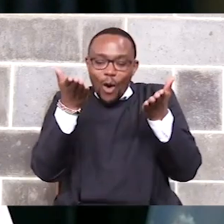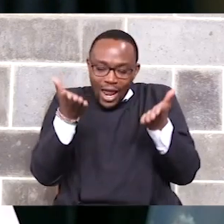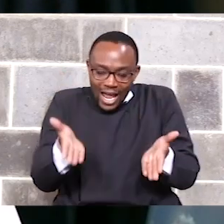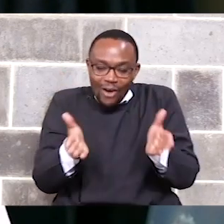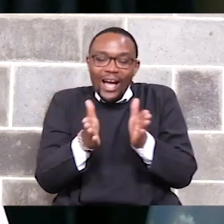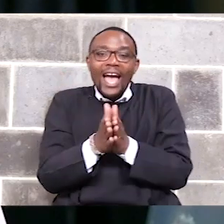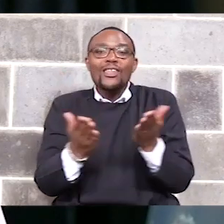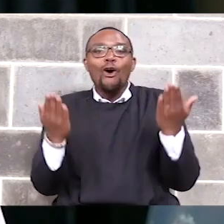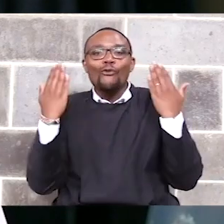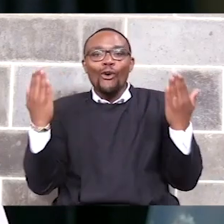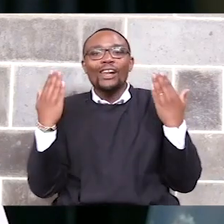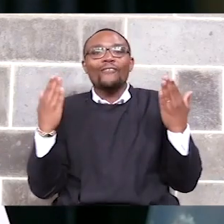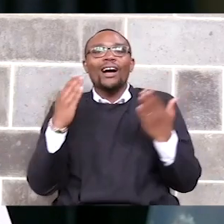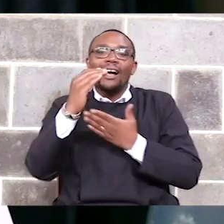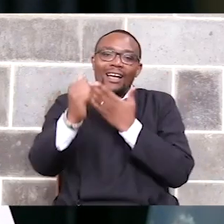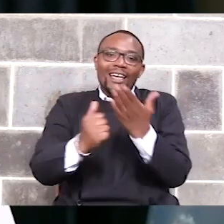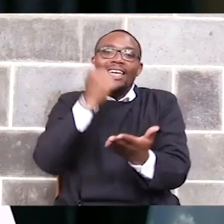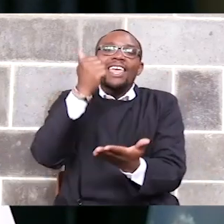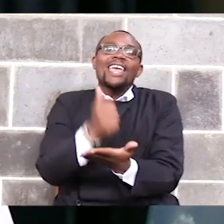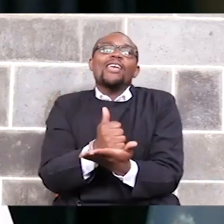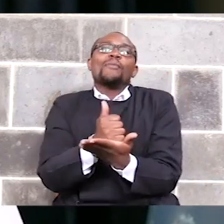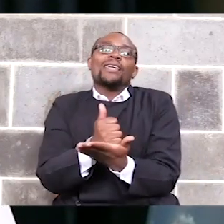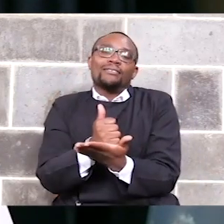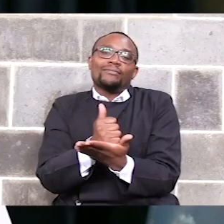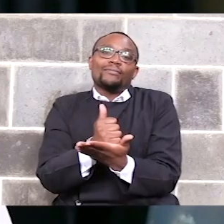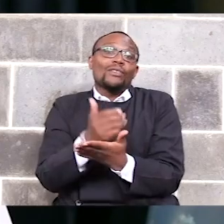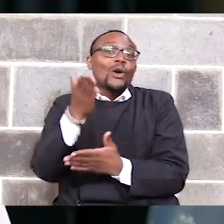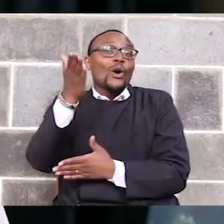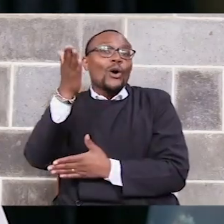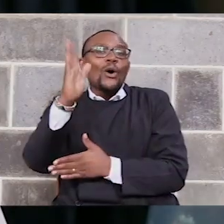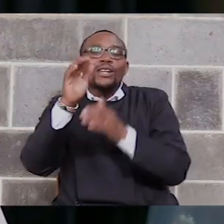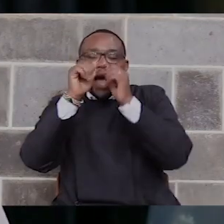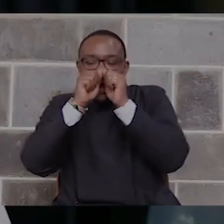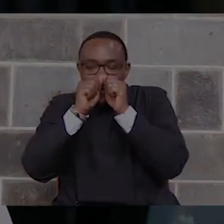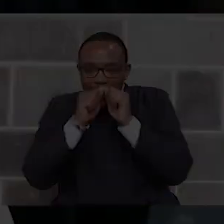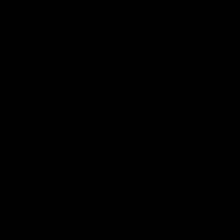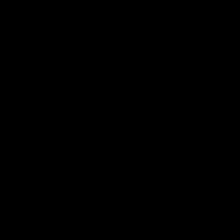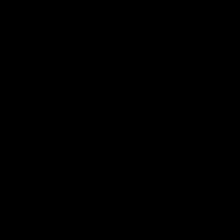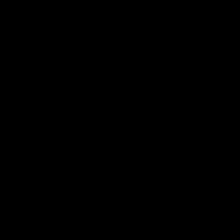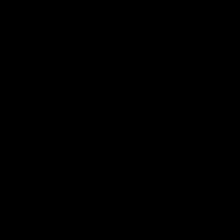remain with you always. Amen. God bless you.